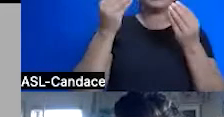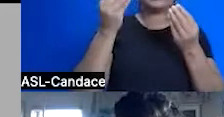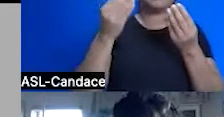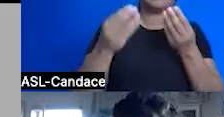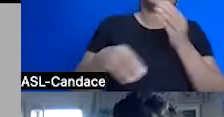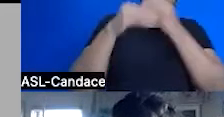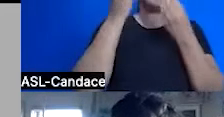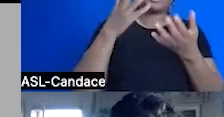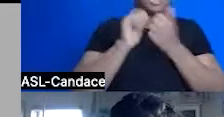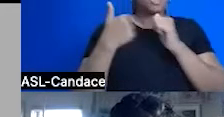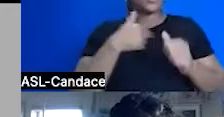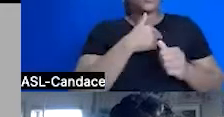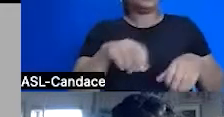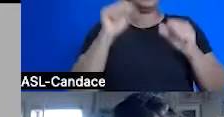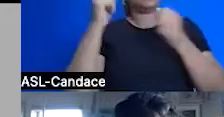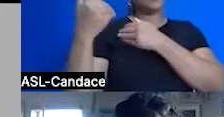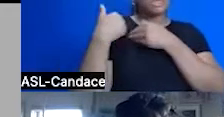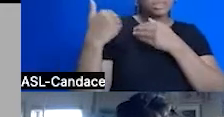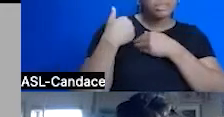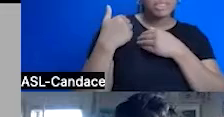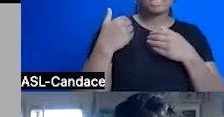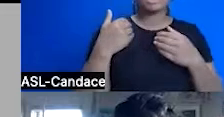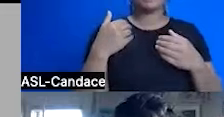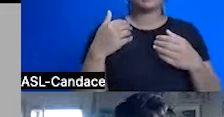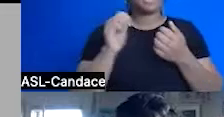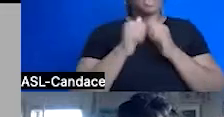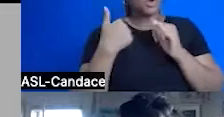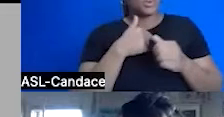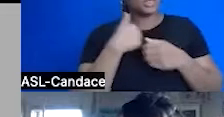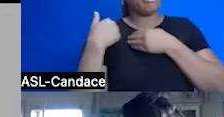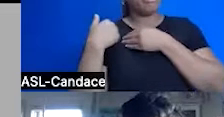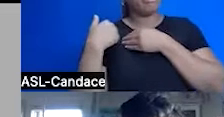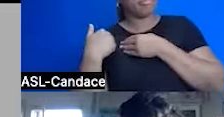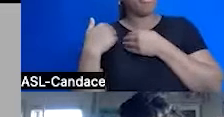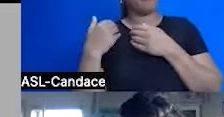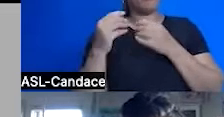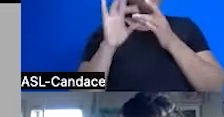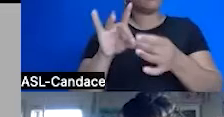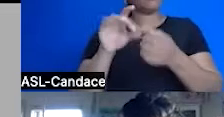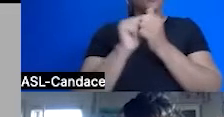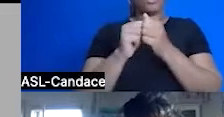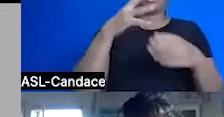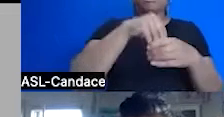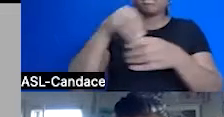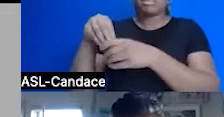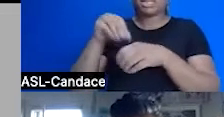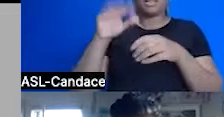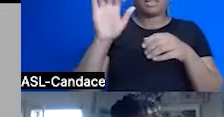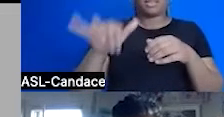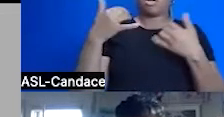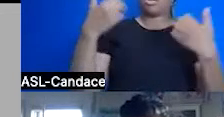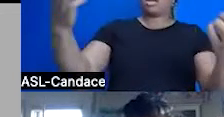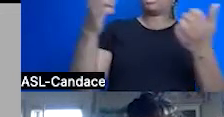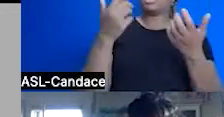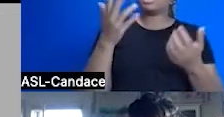how we are taking responsibility and holding ourselves accountable in relation to the participants and the audience, and to kind